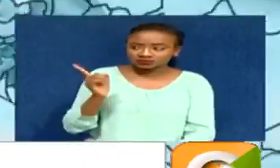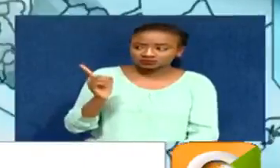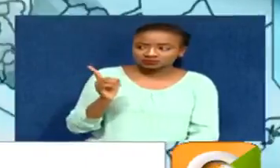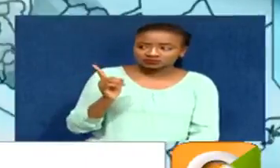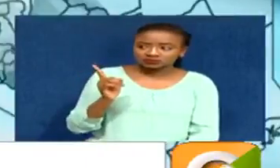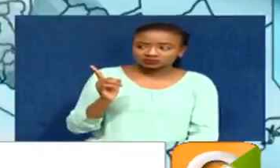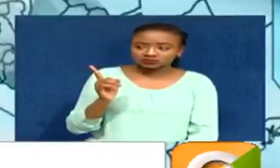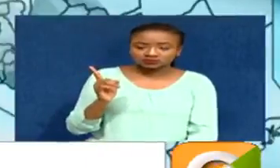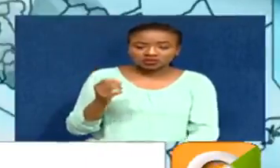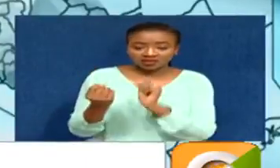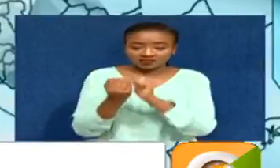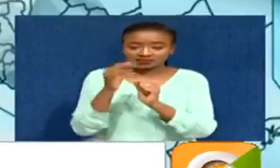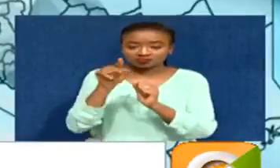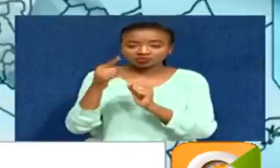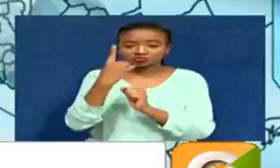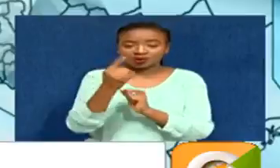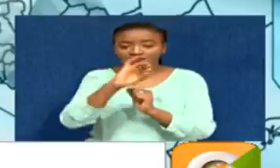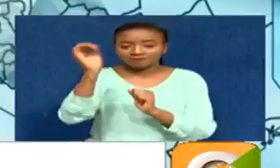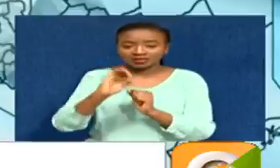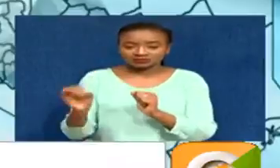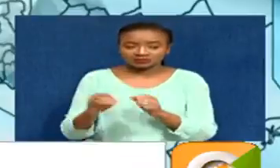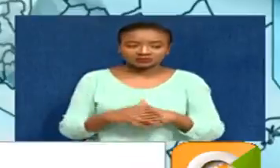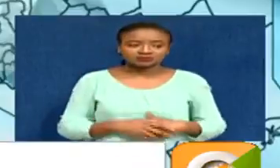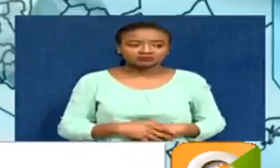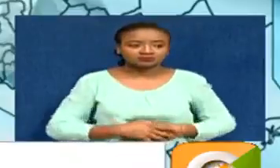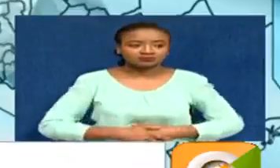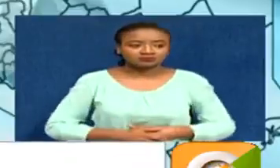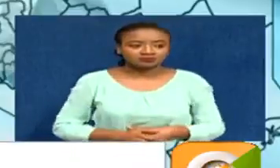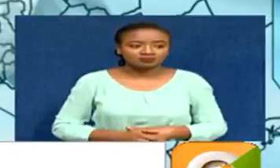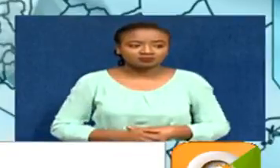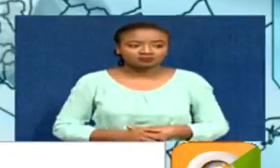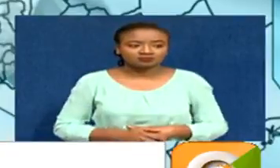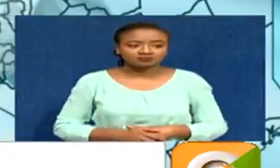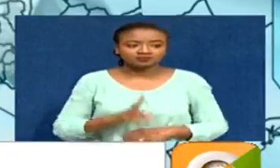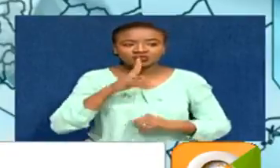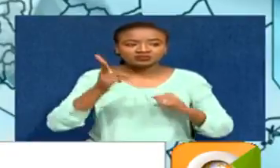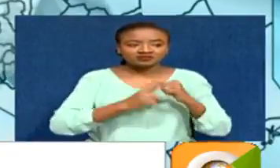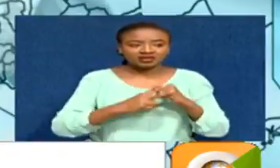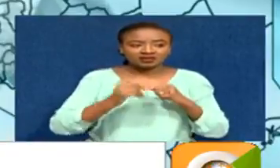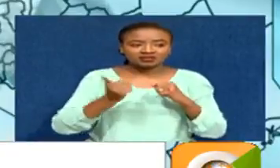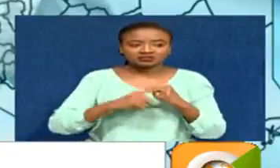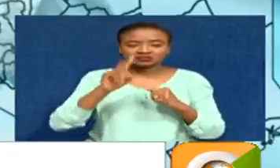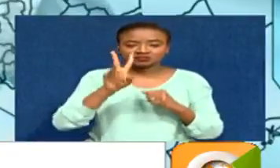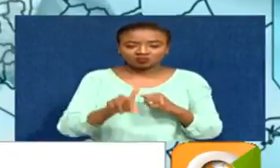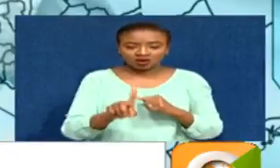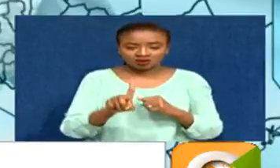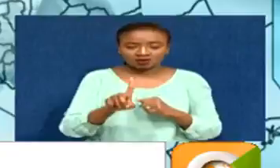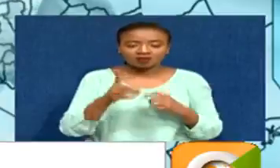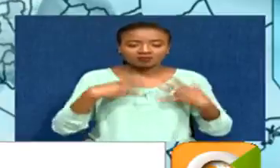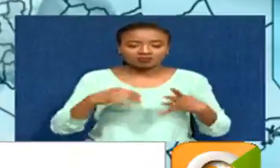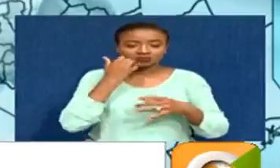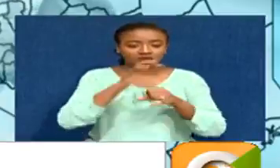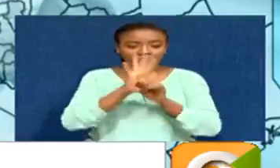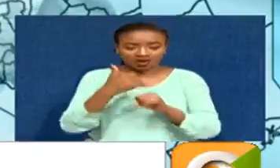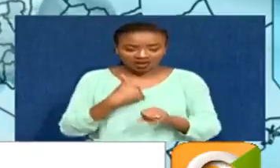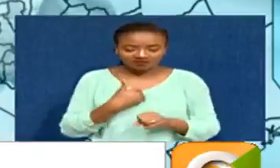10%, jumping to 13.1% over the last 24 hours. 761 positive cases out